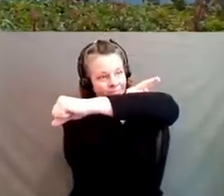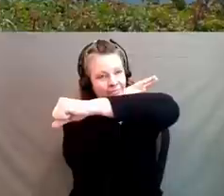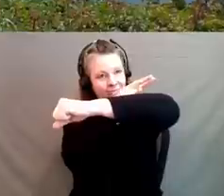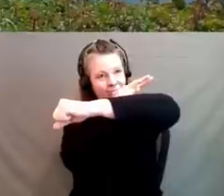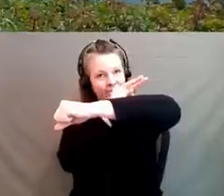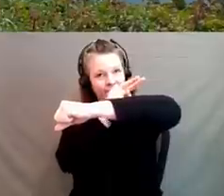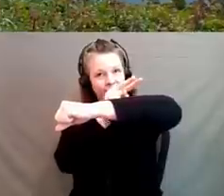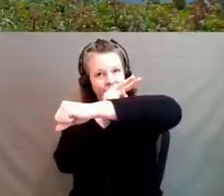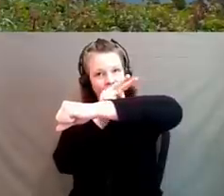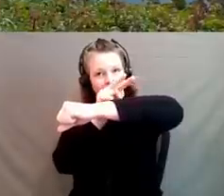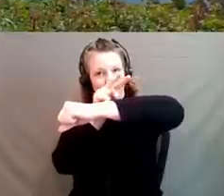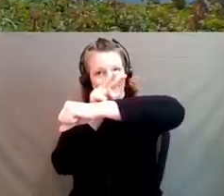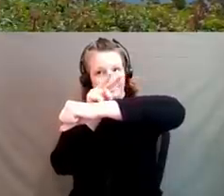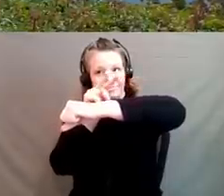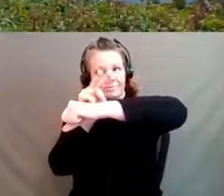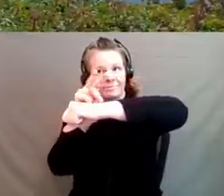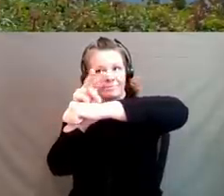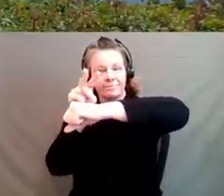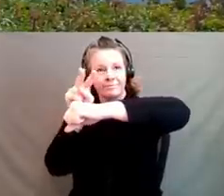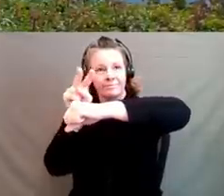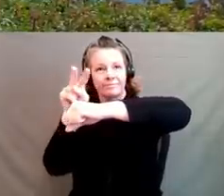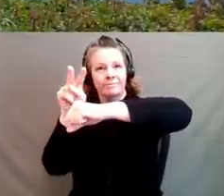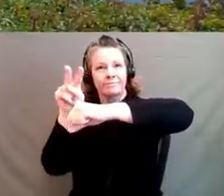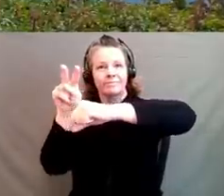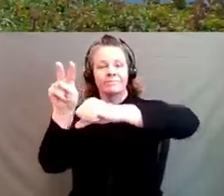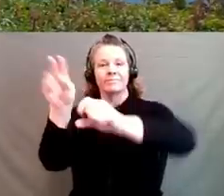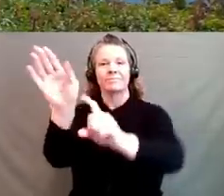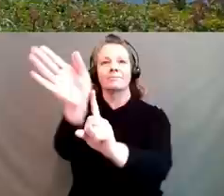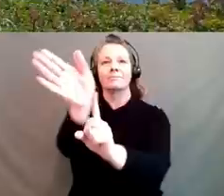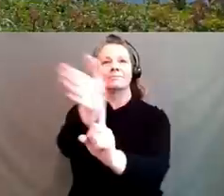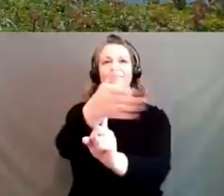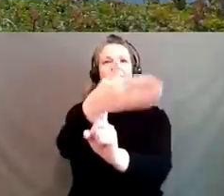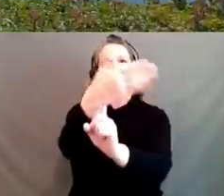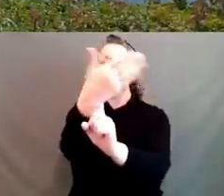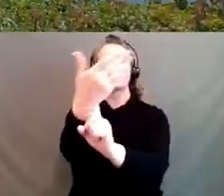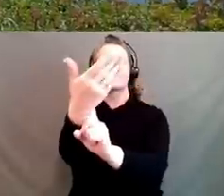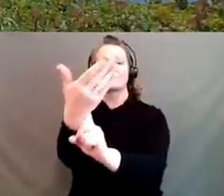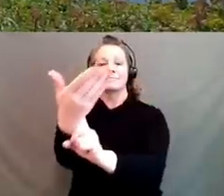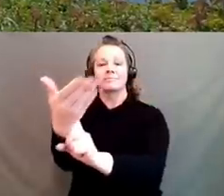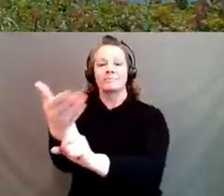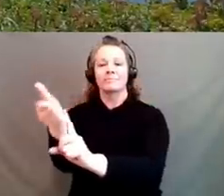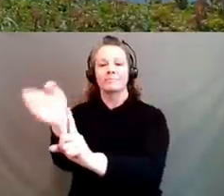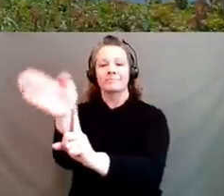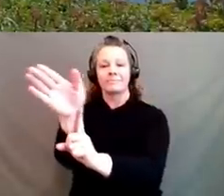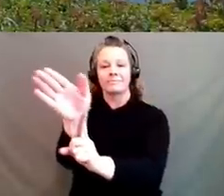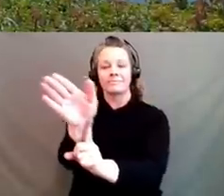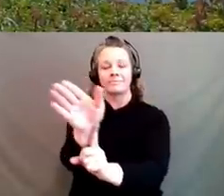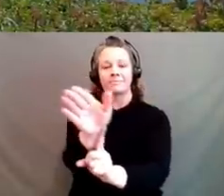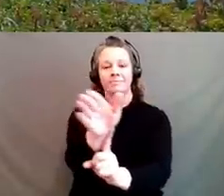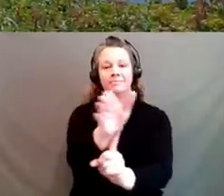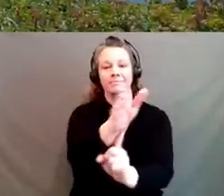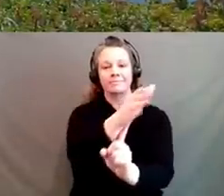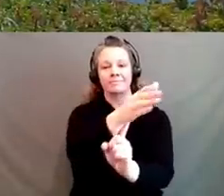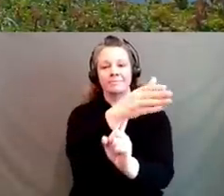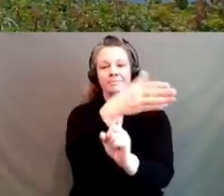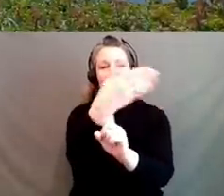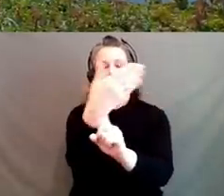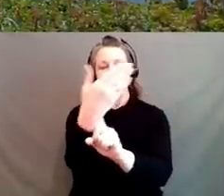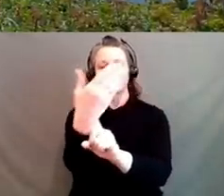ramparts we watched were so gallantly